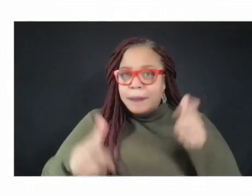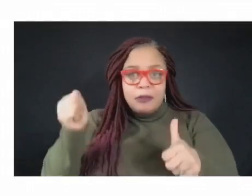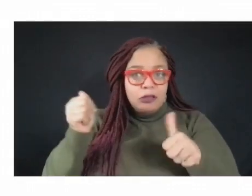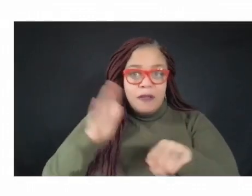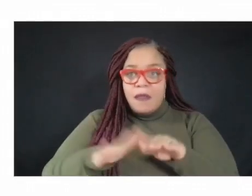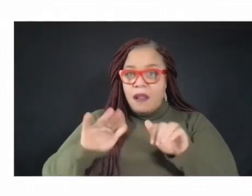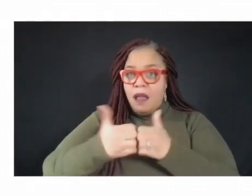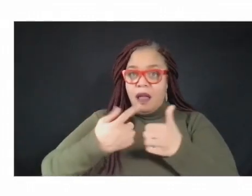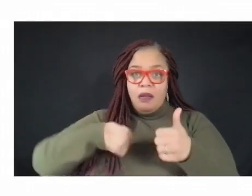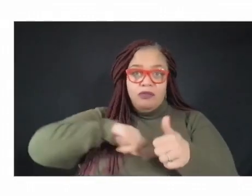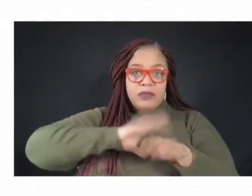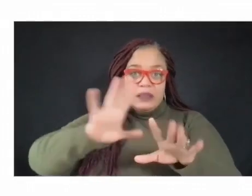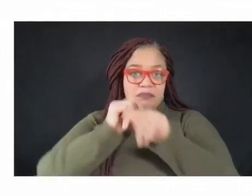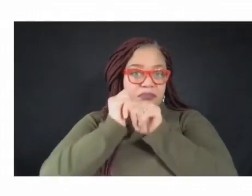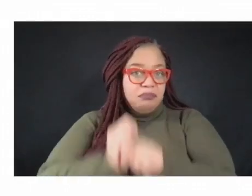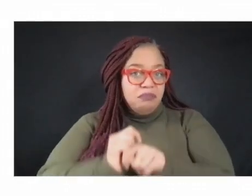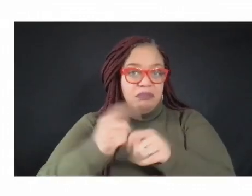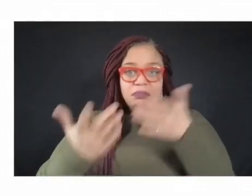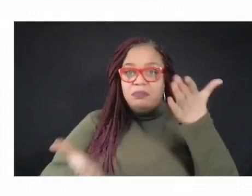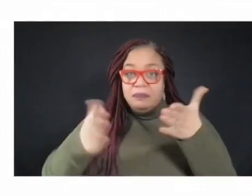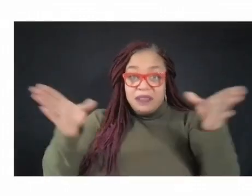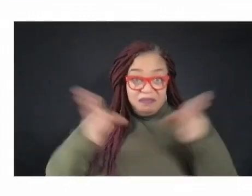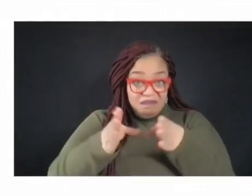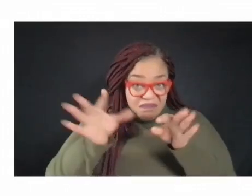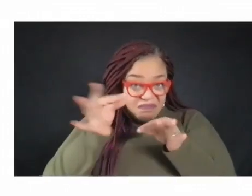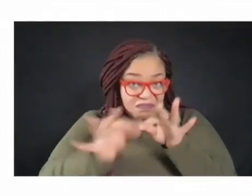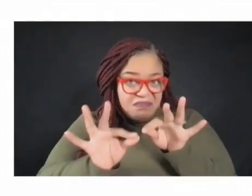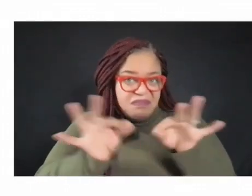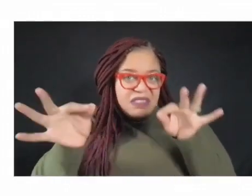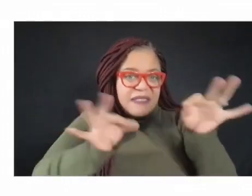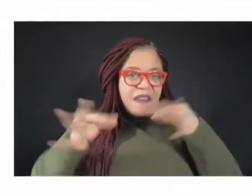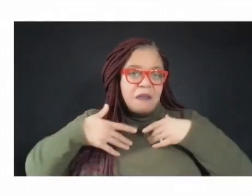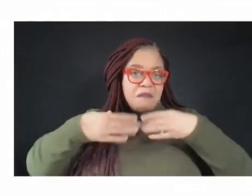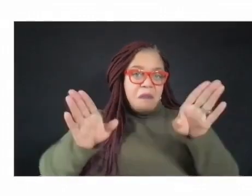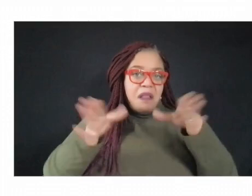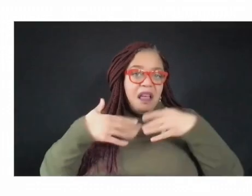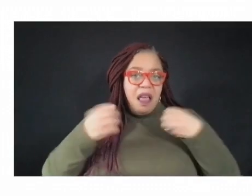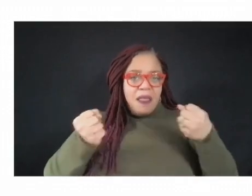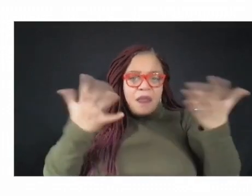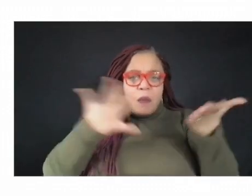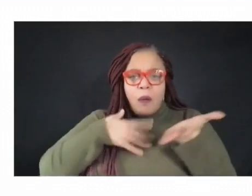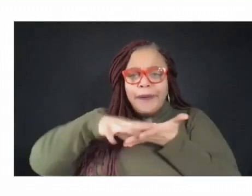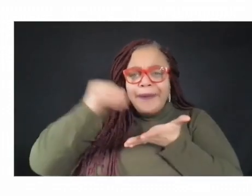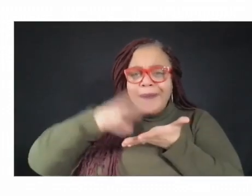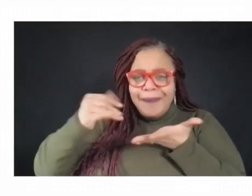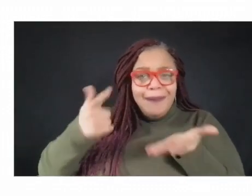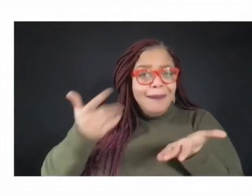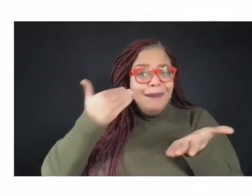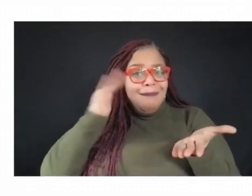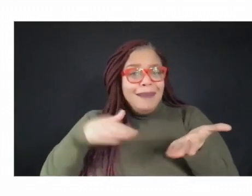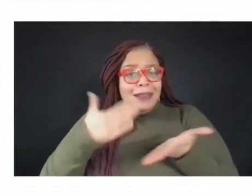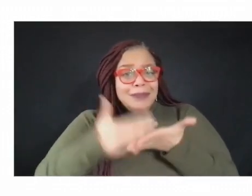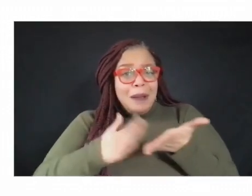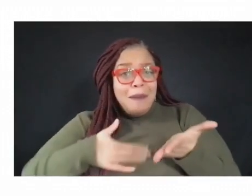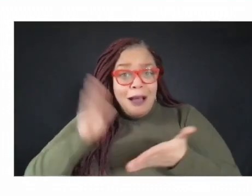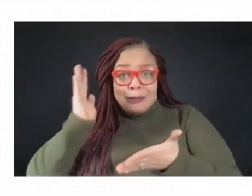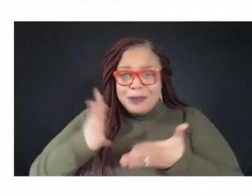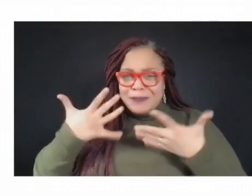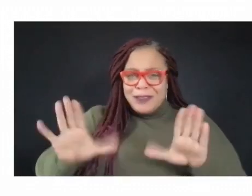that, as some of our speakers said earlier, you can have a great vaccine. If no one takes it, it's not going to do what you need it to do. And I